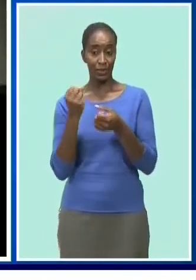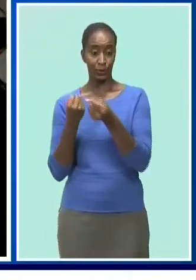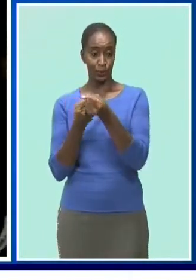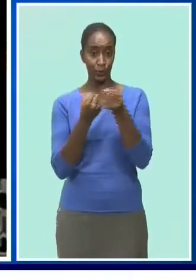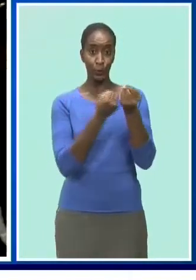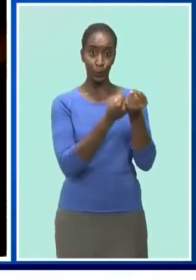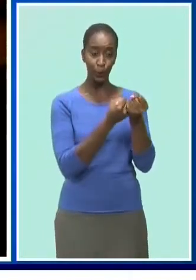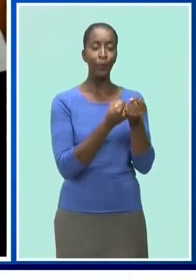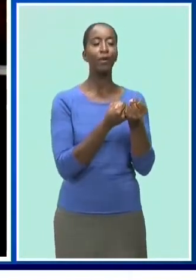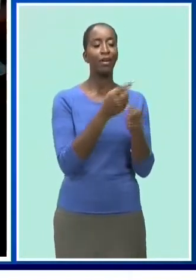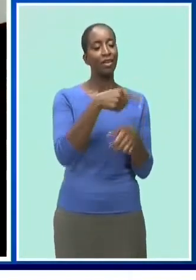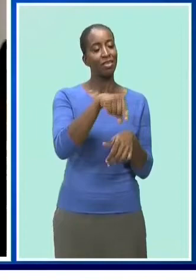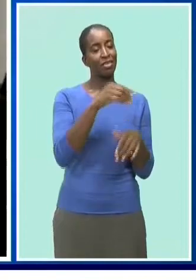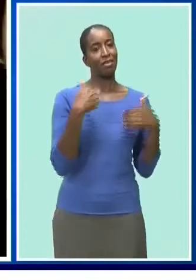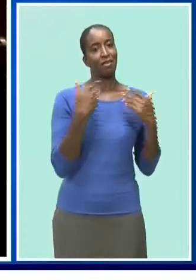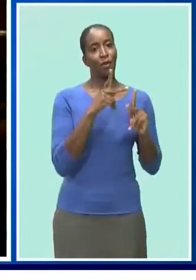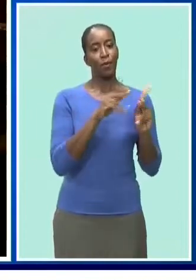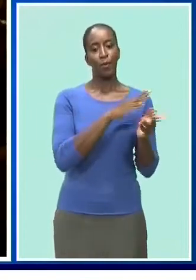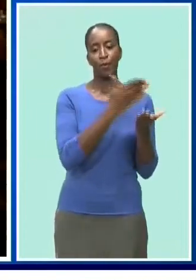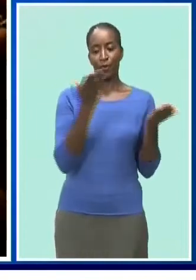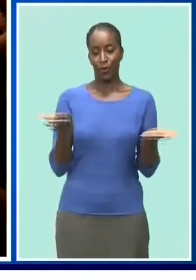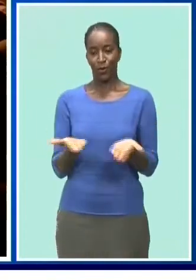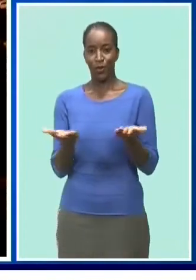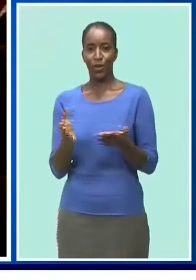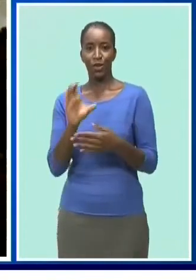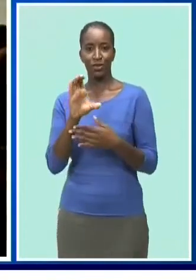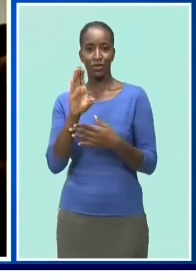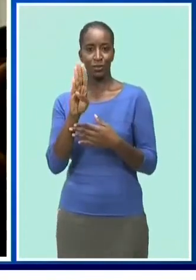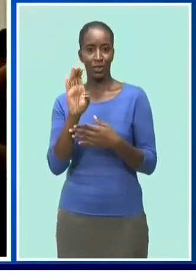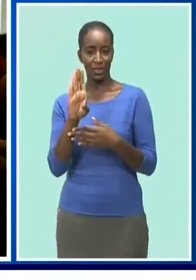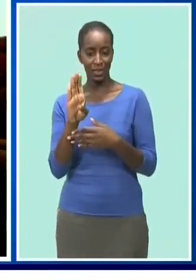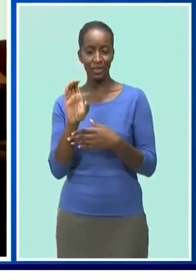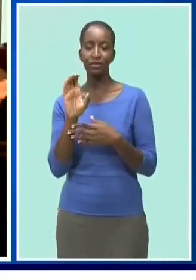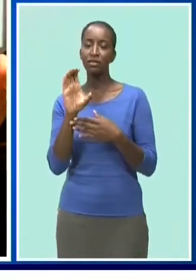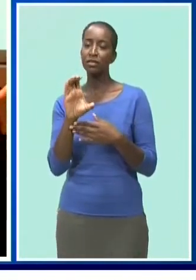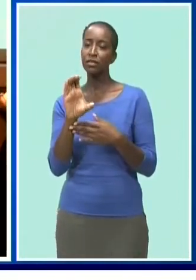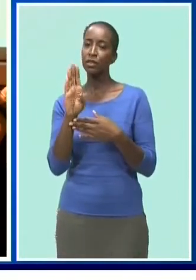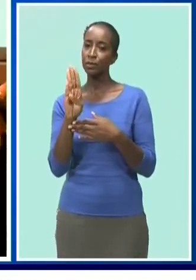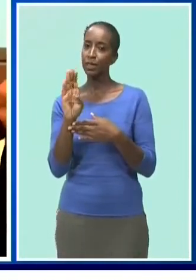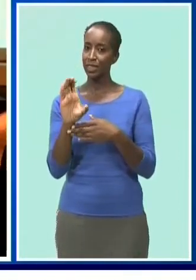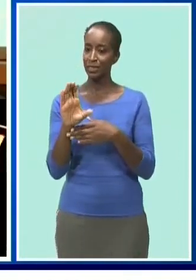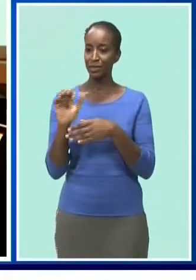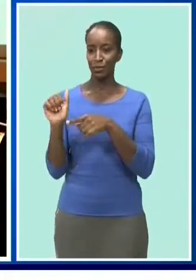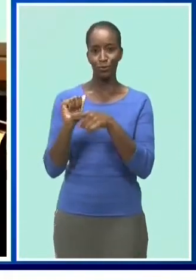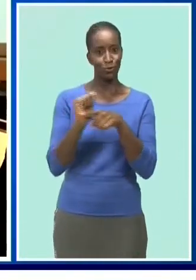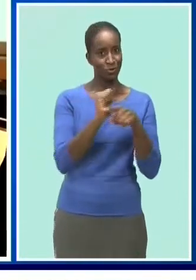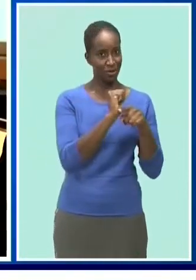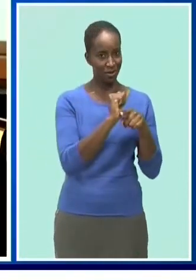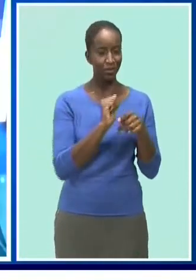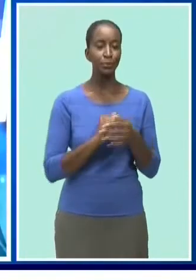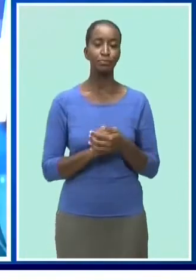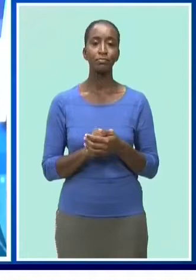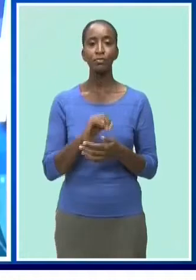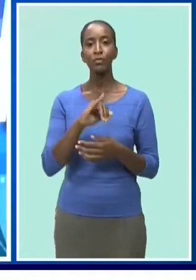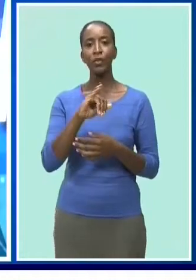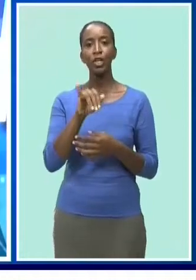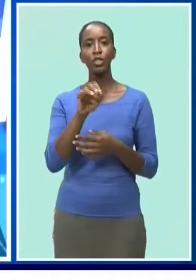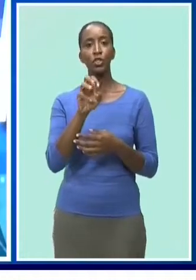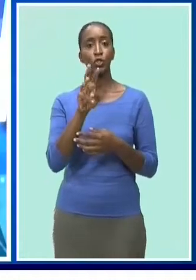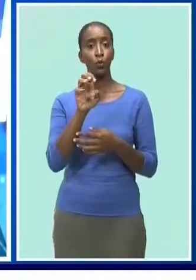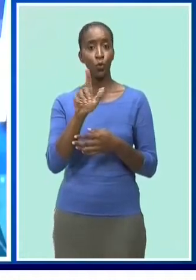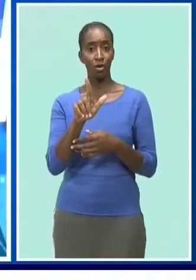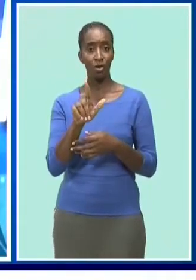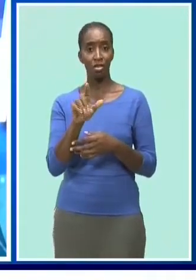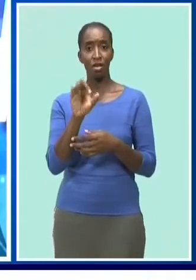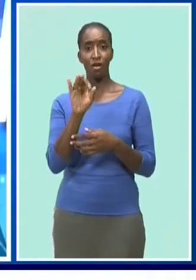days. Assistant Program Manager for TV, Joel Ford, says the corporation is happy to be involved. We want to